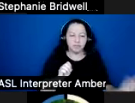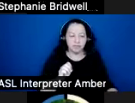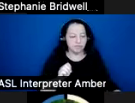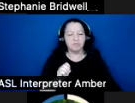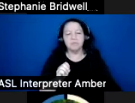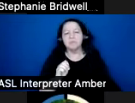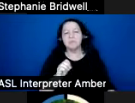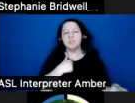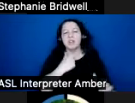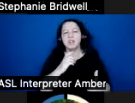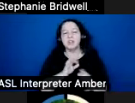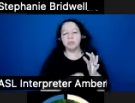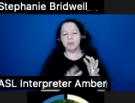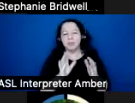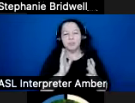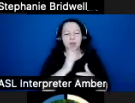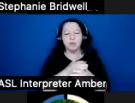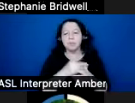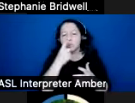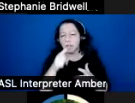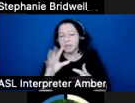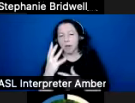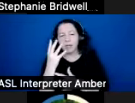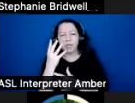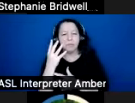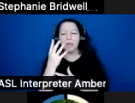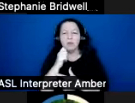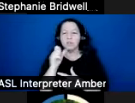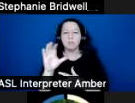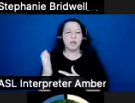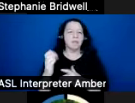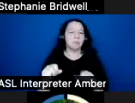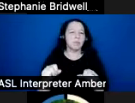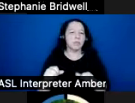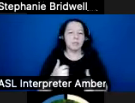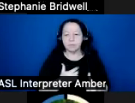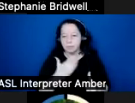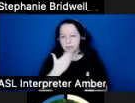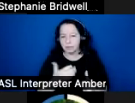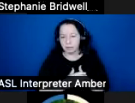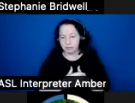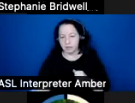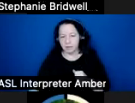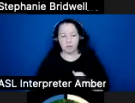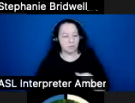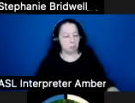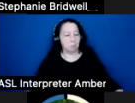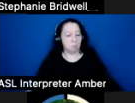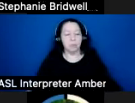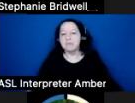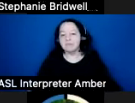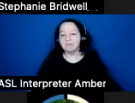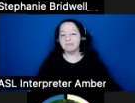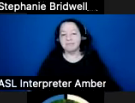thing. Yep. Sorry, this is the interpreter. Sorry to interrupt. Would you mind spotlighting me? I don't seem to have that ability. Hmm.